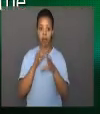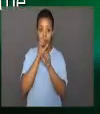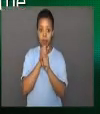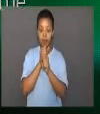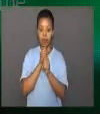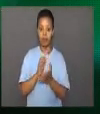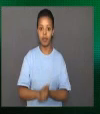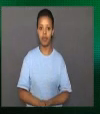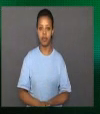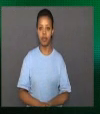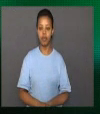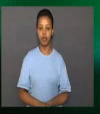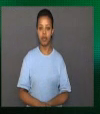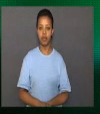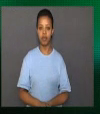Time's up.